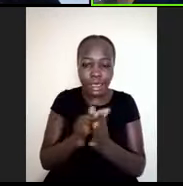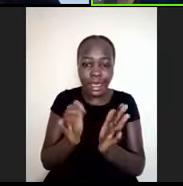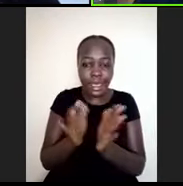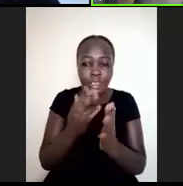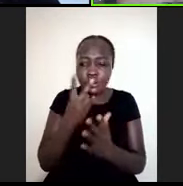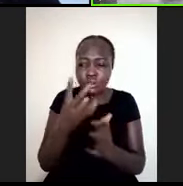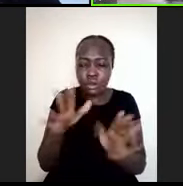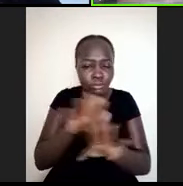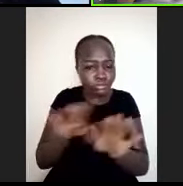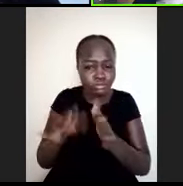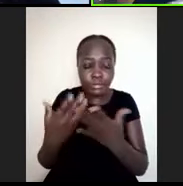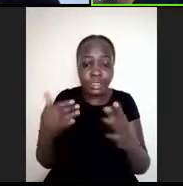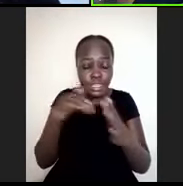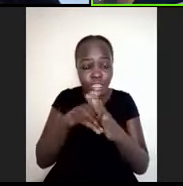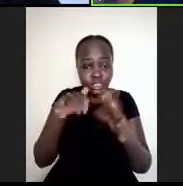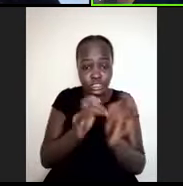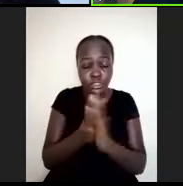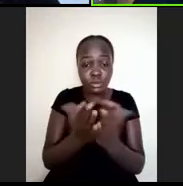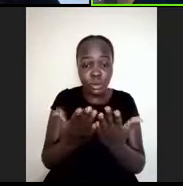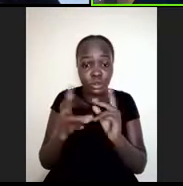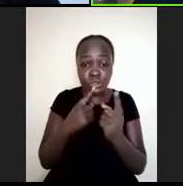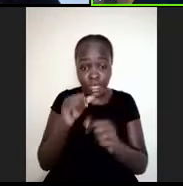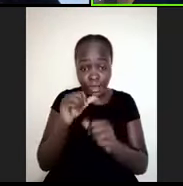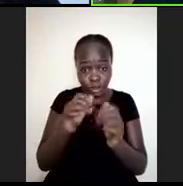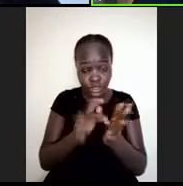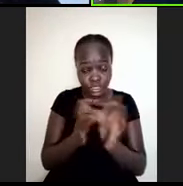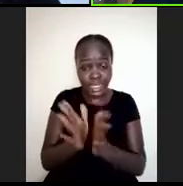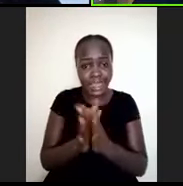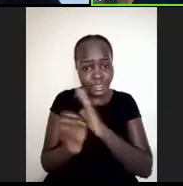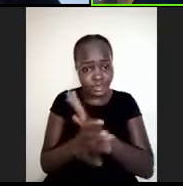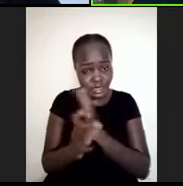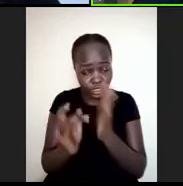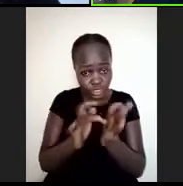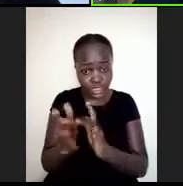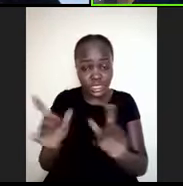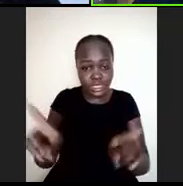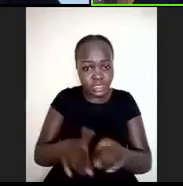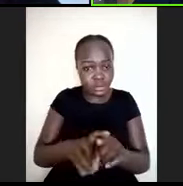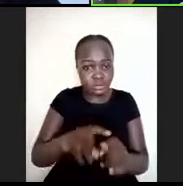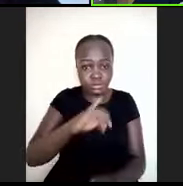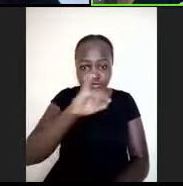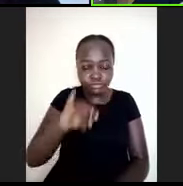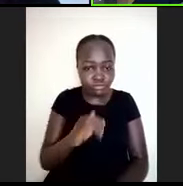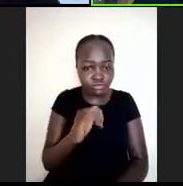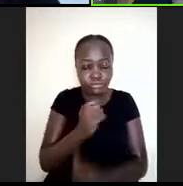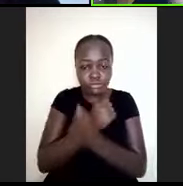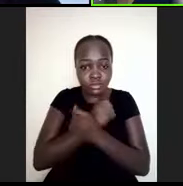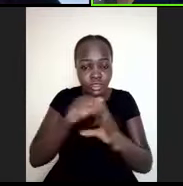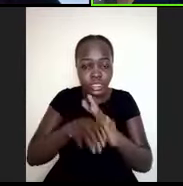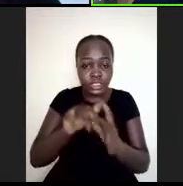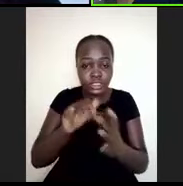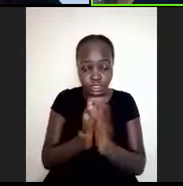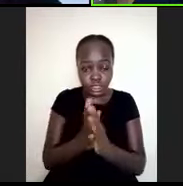They were talking of Jesus and they were describing him like John the Revelator in Revelation